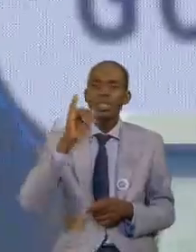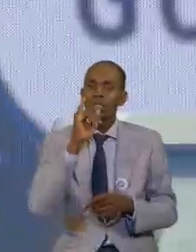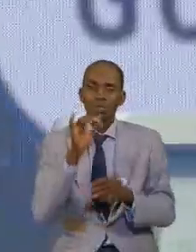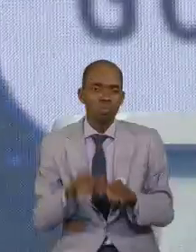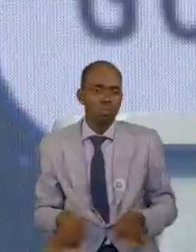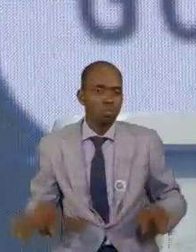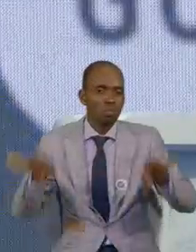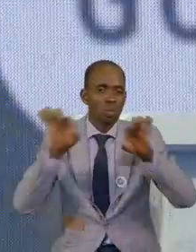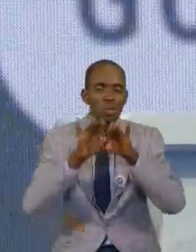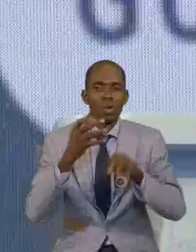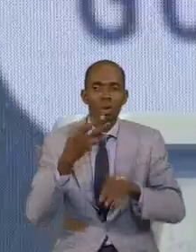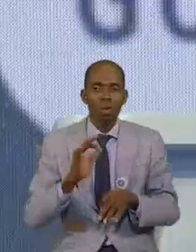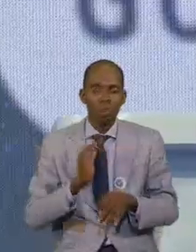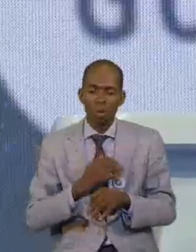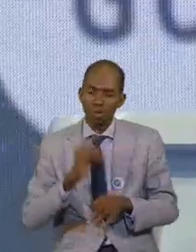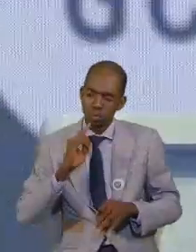diligence in seeking him.